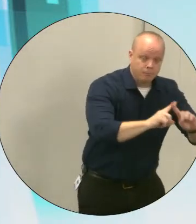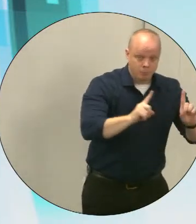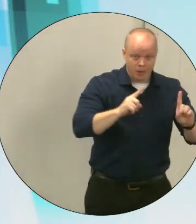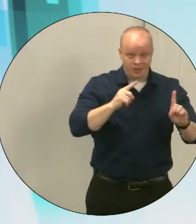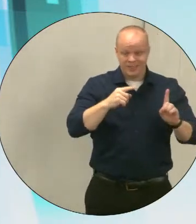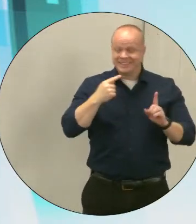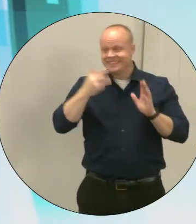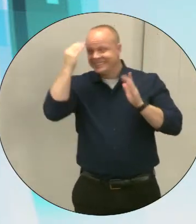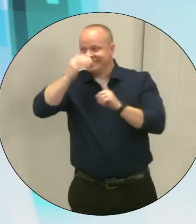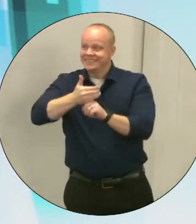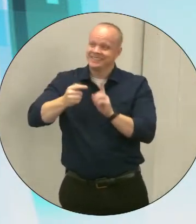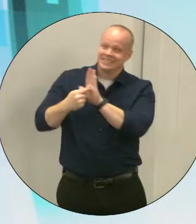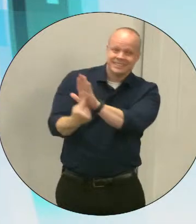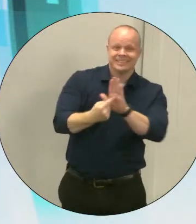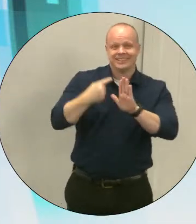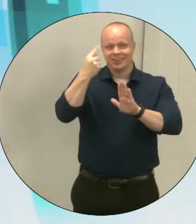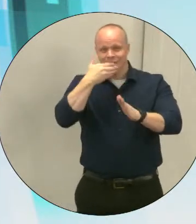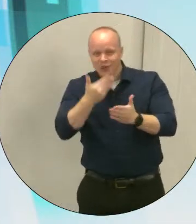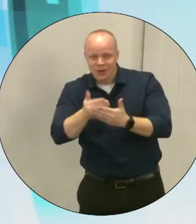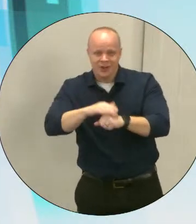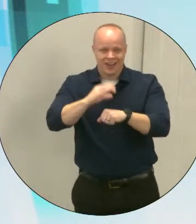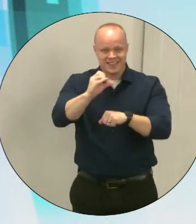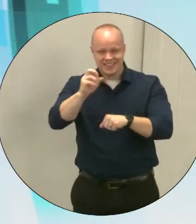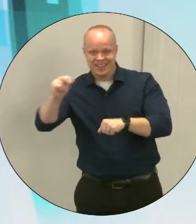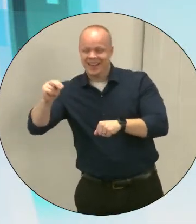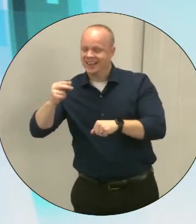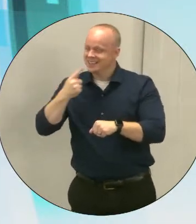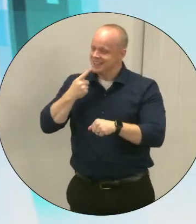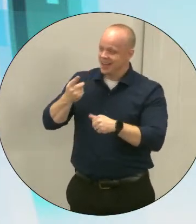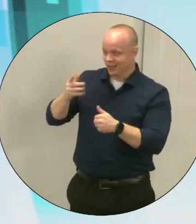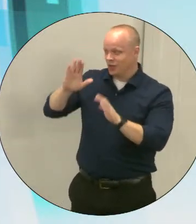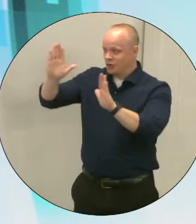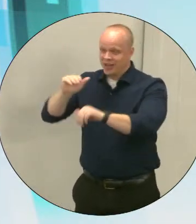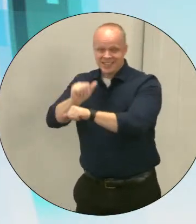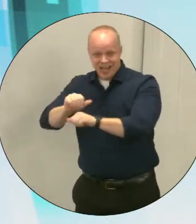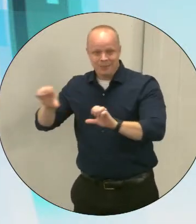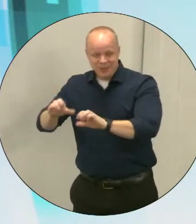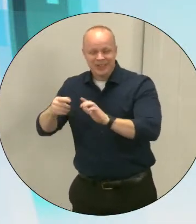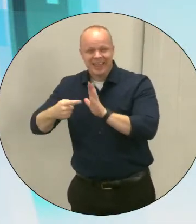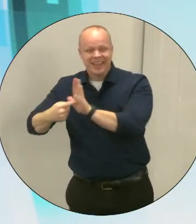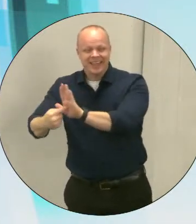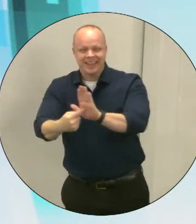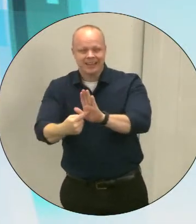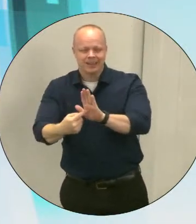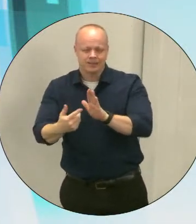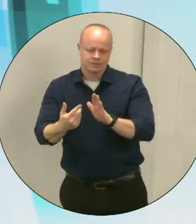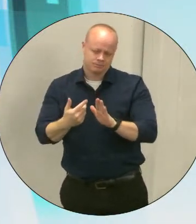saying what a great job he was doing. And I realized this morning that I